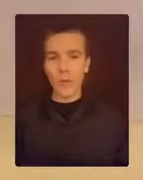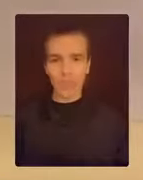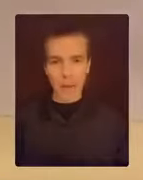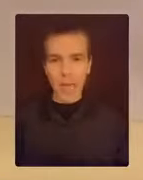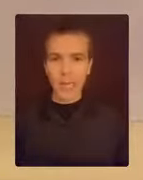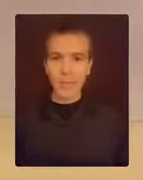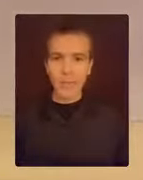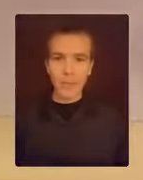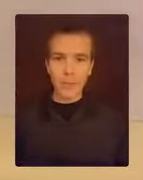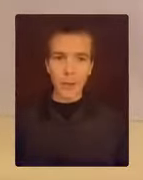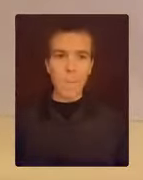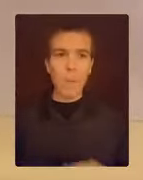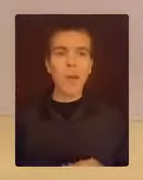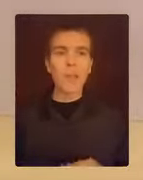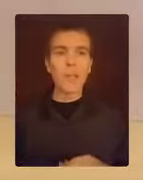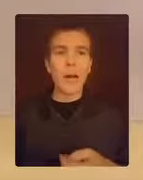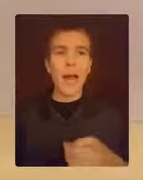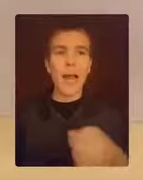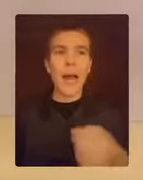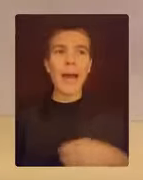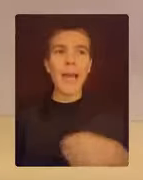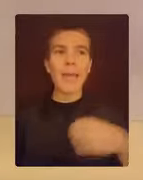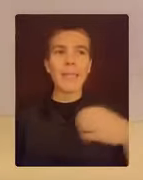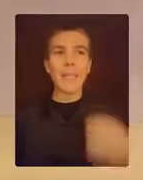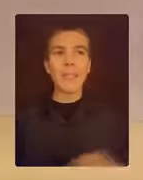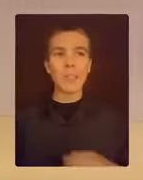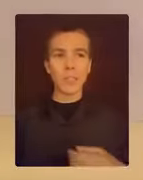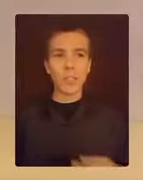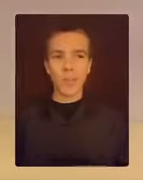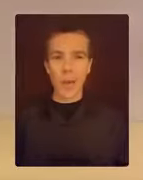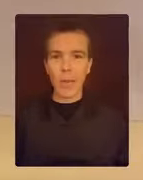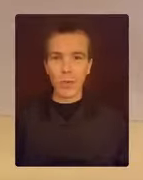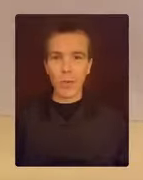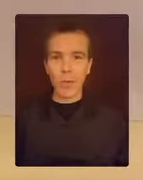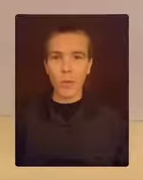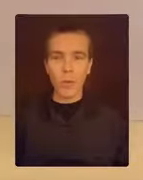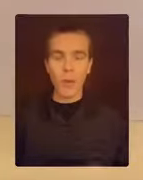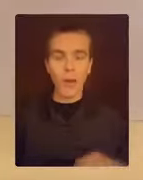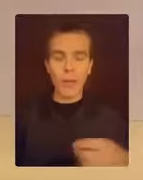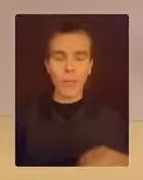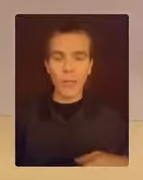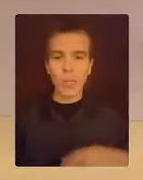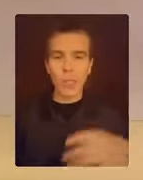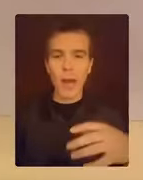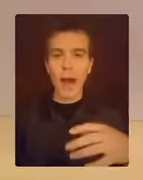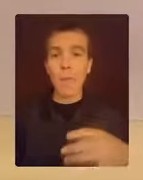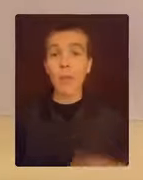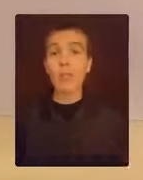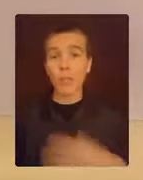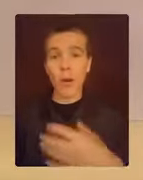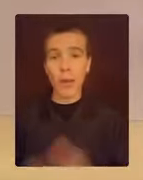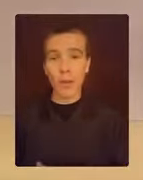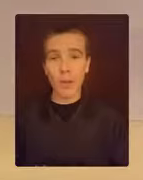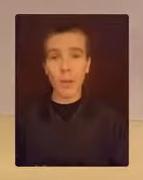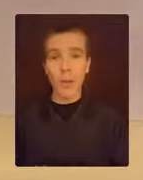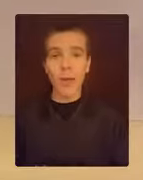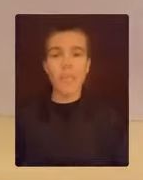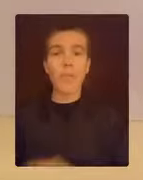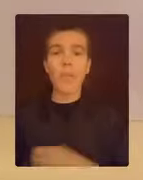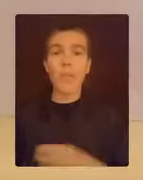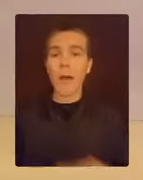IQ is nice, but a high intelligence IQ, I mean, not intelligence, a high emotional